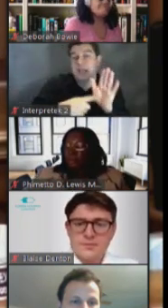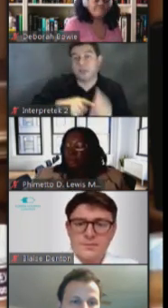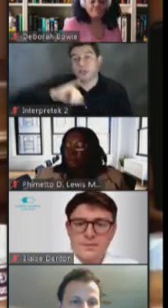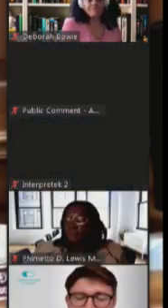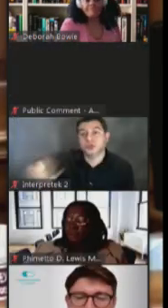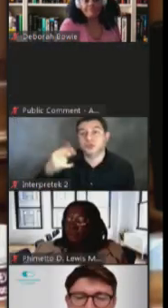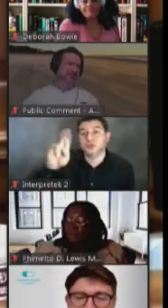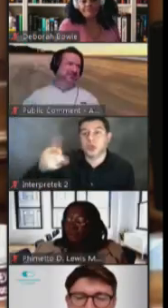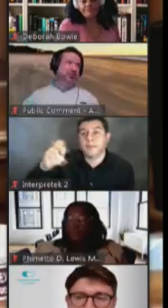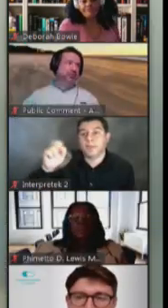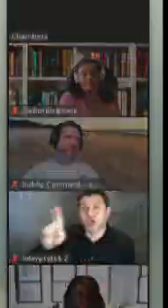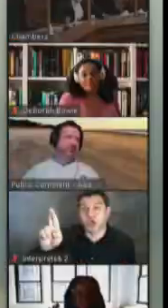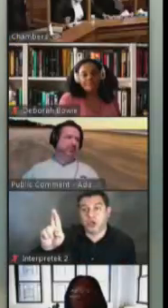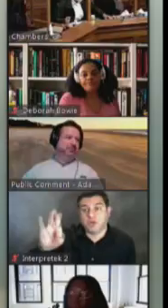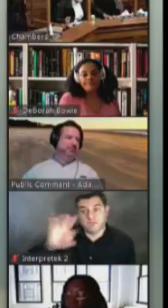Thank you.